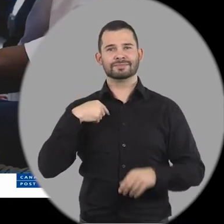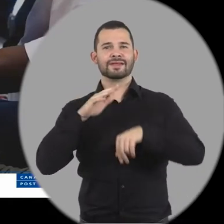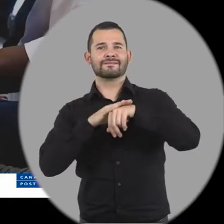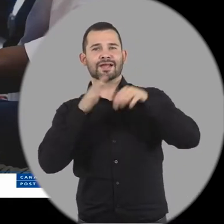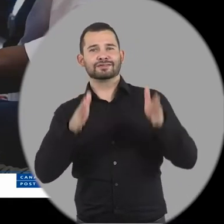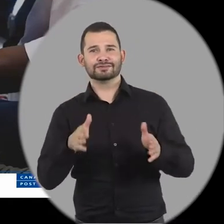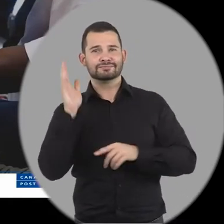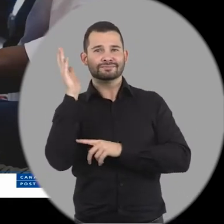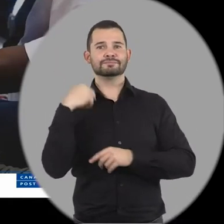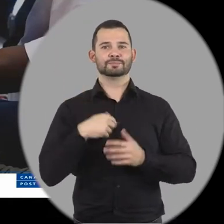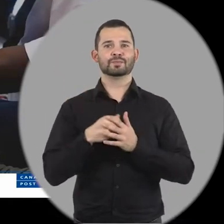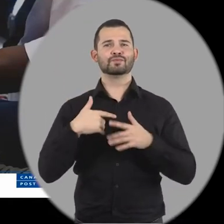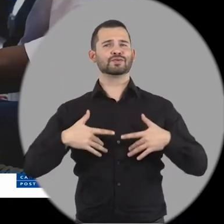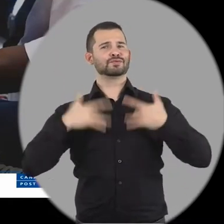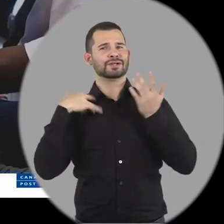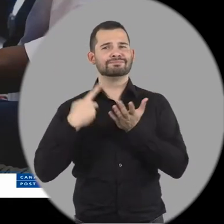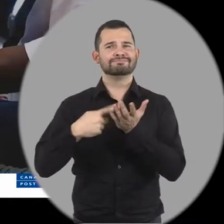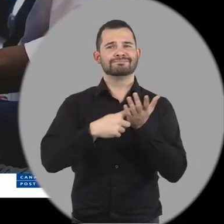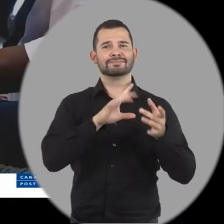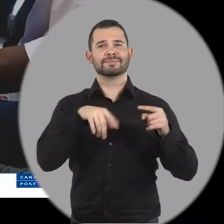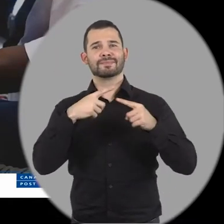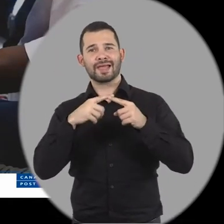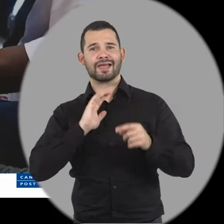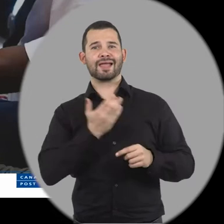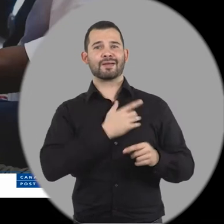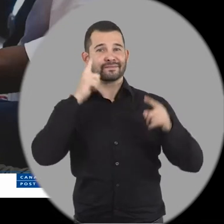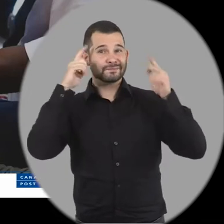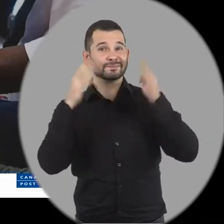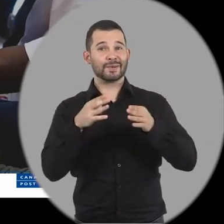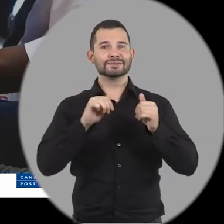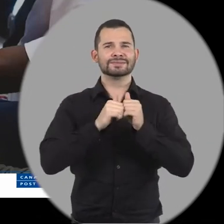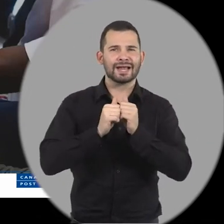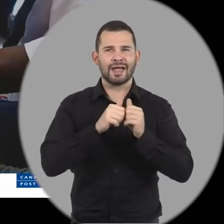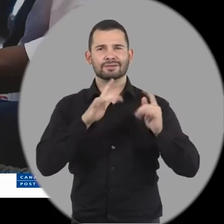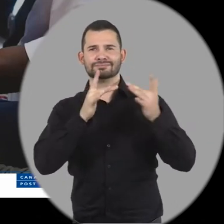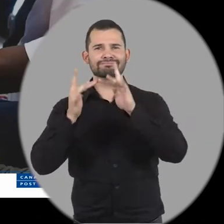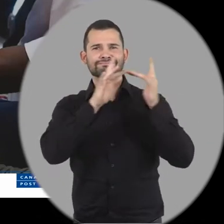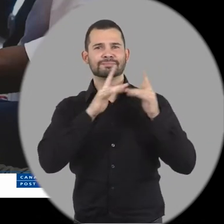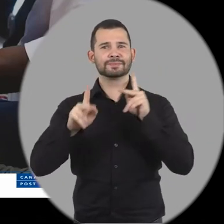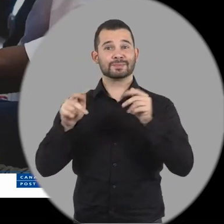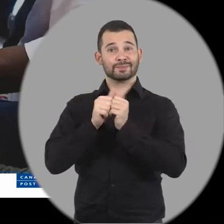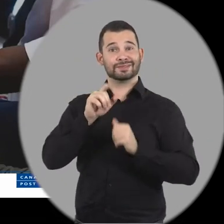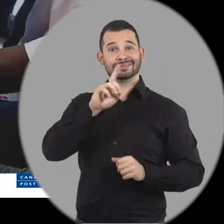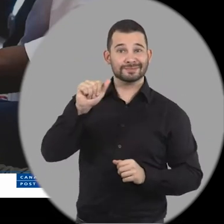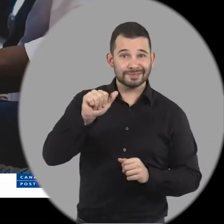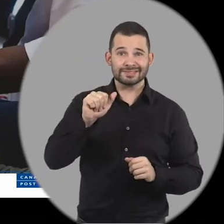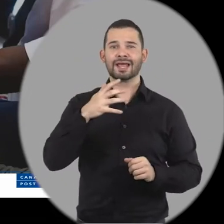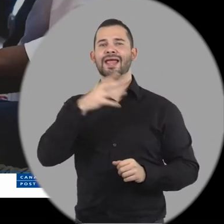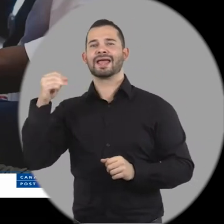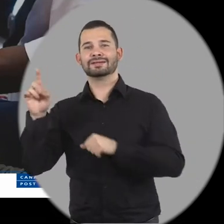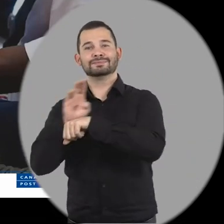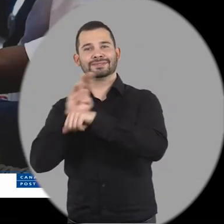on connecting with persons with disabilities and building relationships with industry leaders in these communities in order to meet our broader business goals.